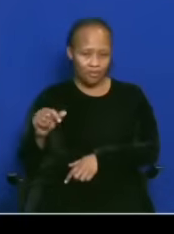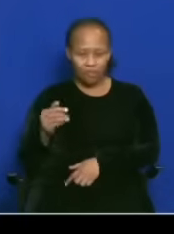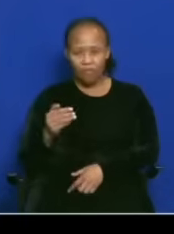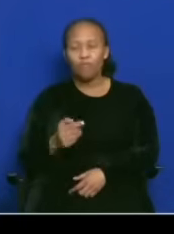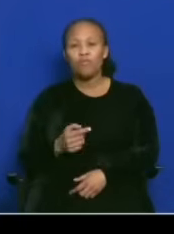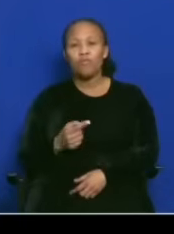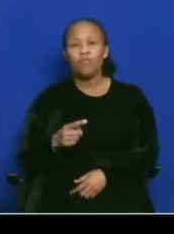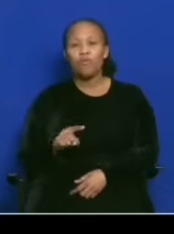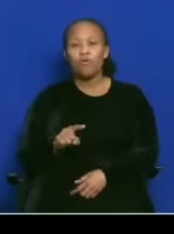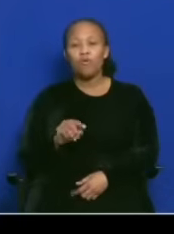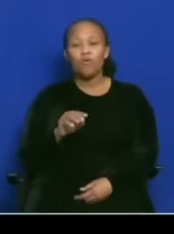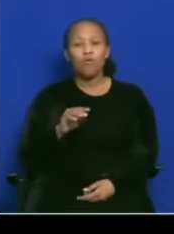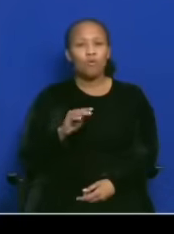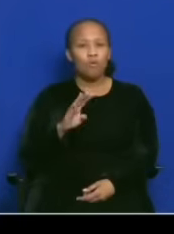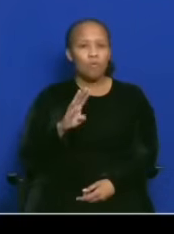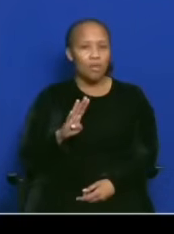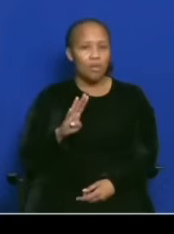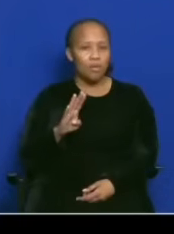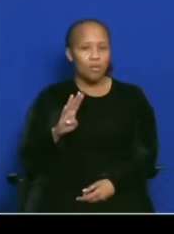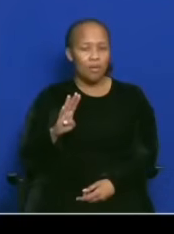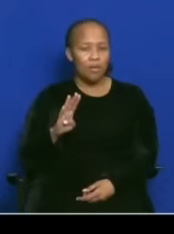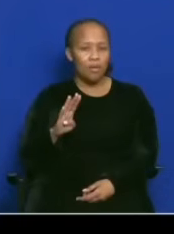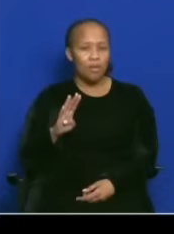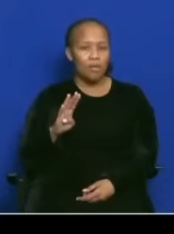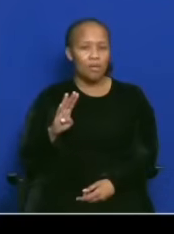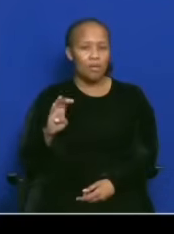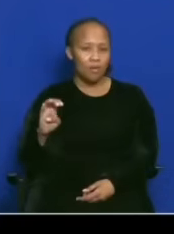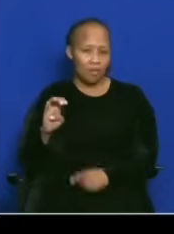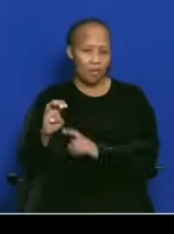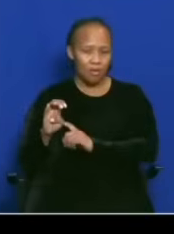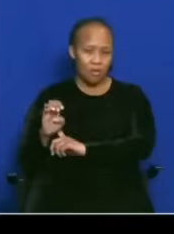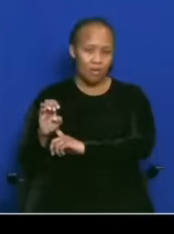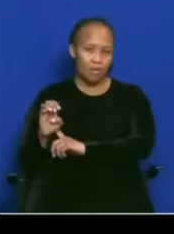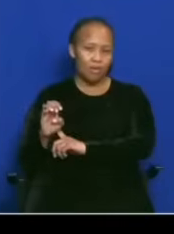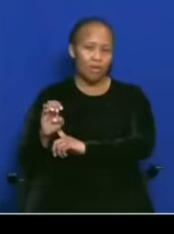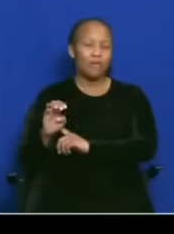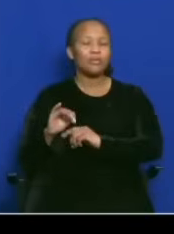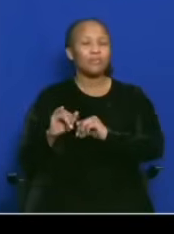BBE status level contributor, 1 to 8.